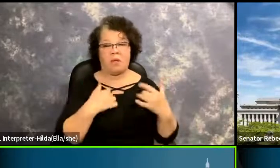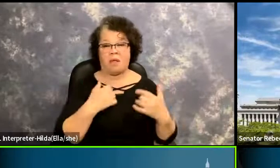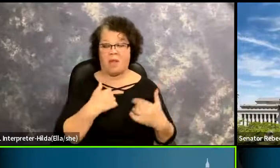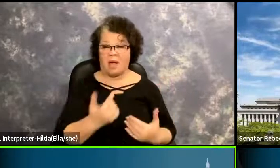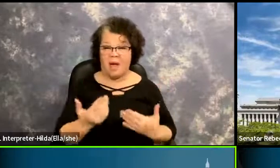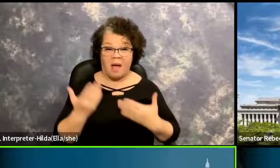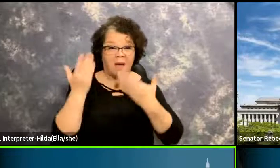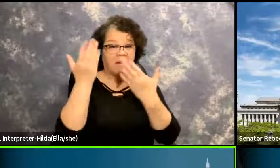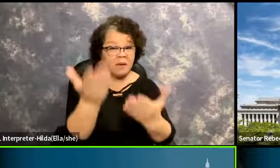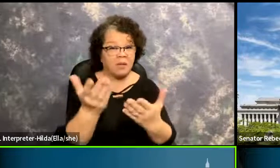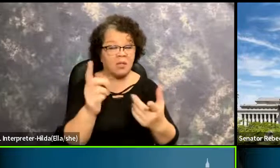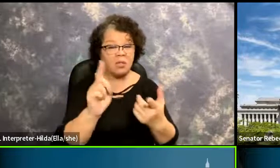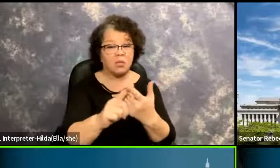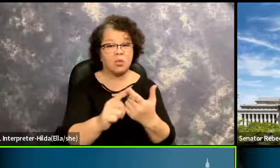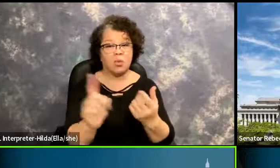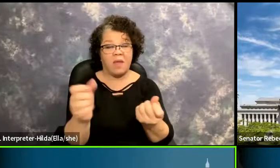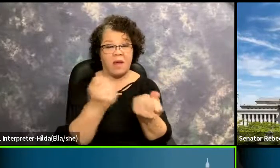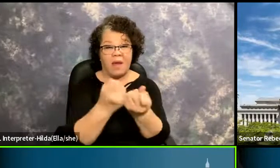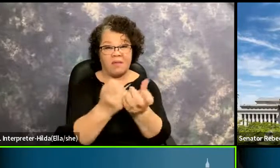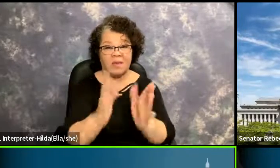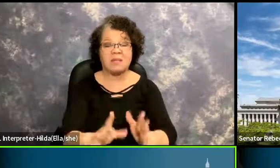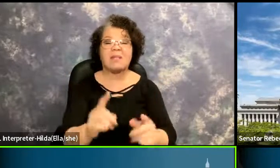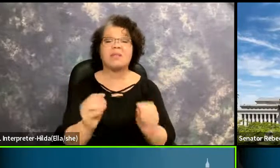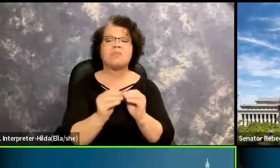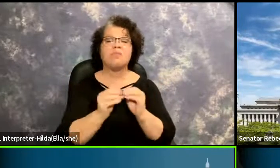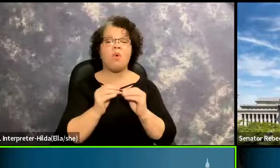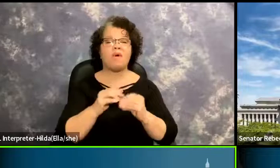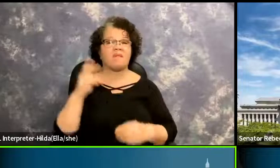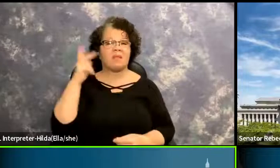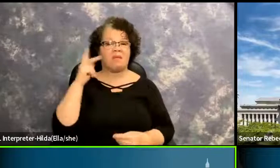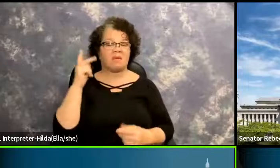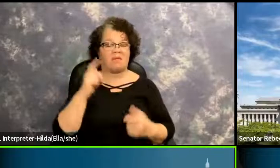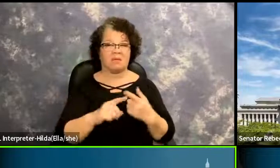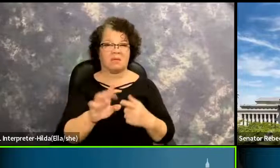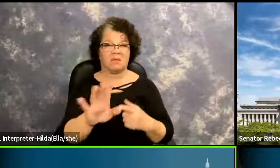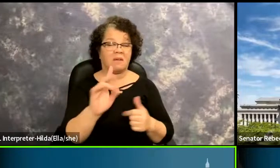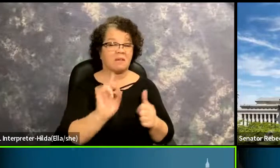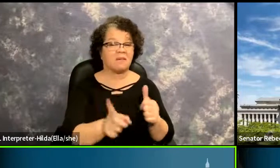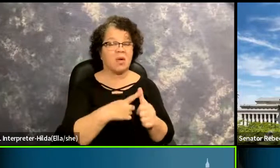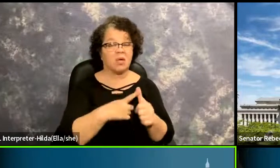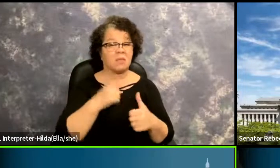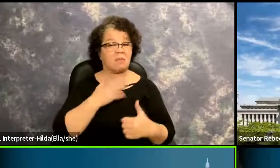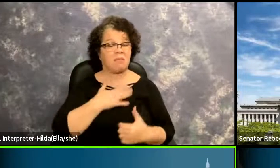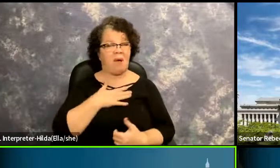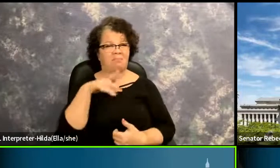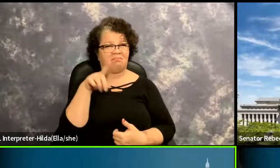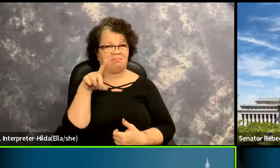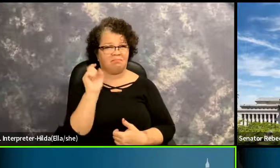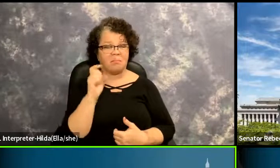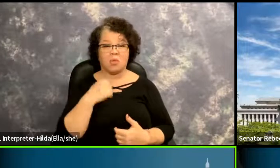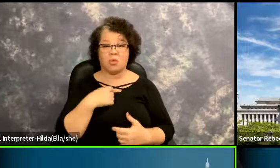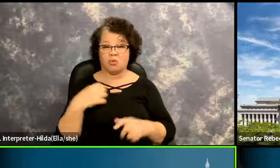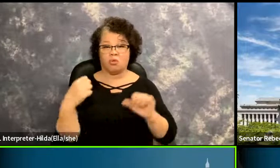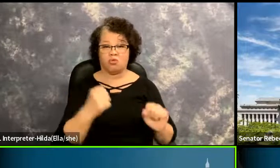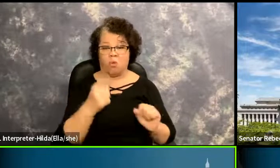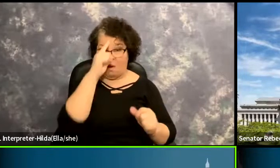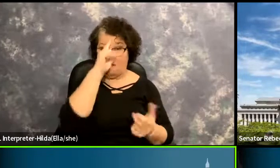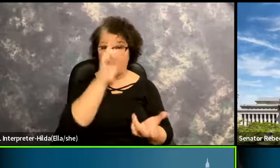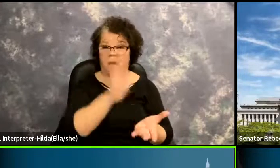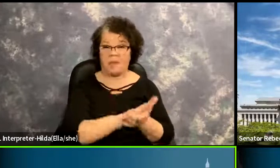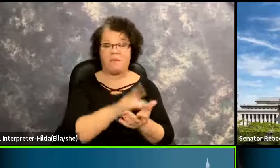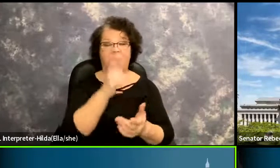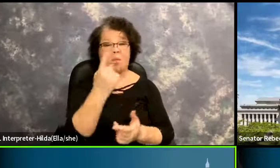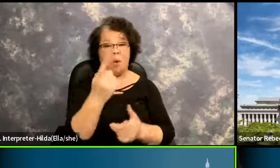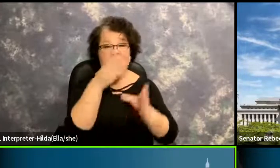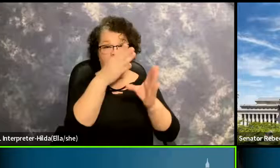is a philosophical one. First and foremost, the question of my strong belief in one